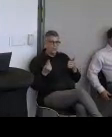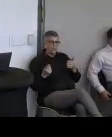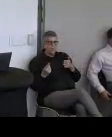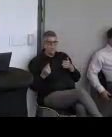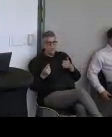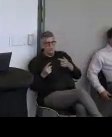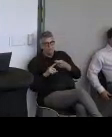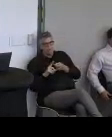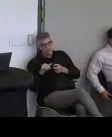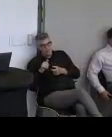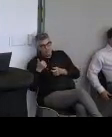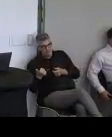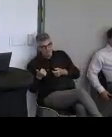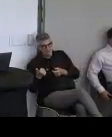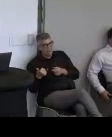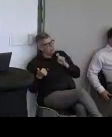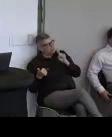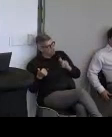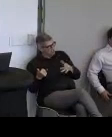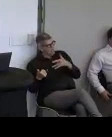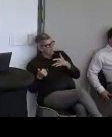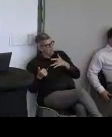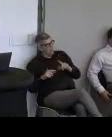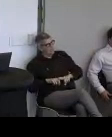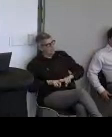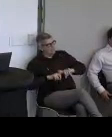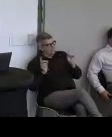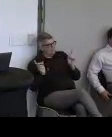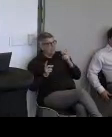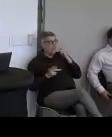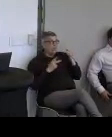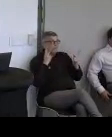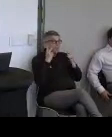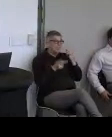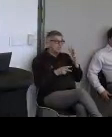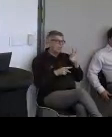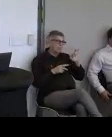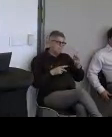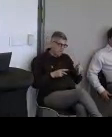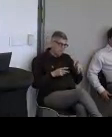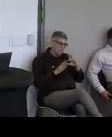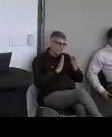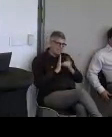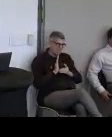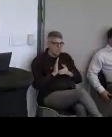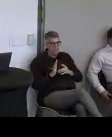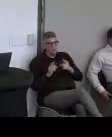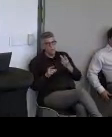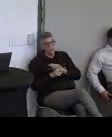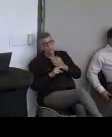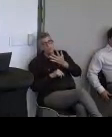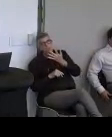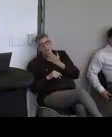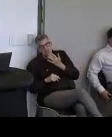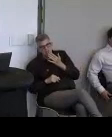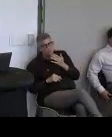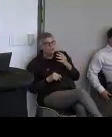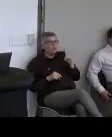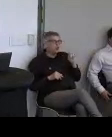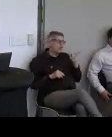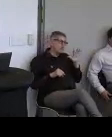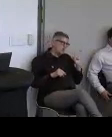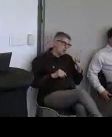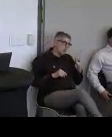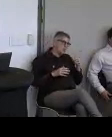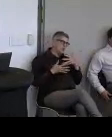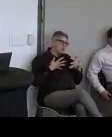that they feel significantly different. In visual map design, we rely heavily on color, tones, and grayscale. While color